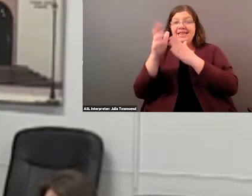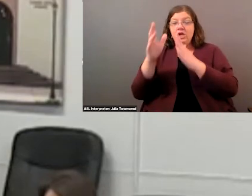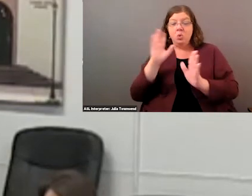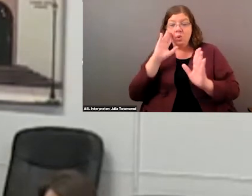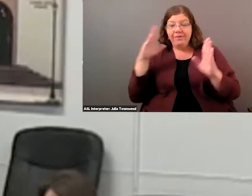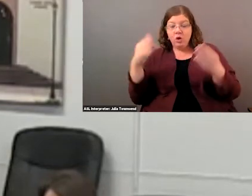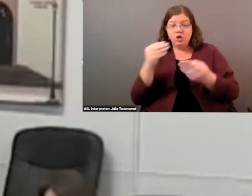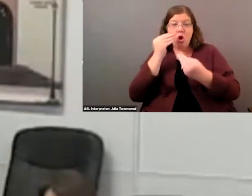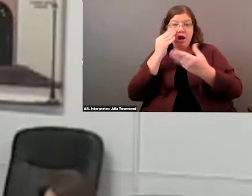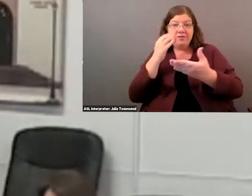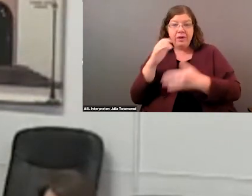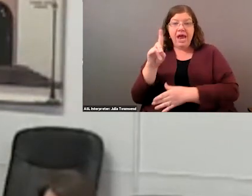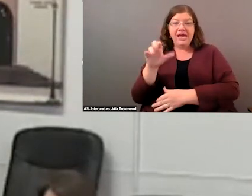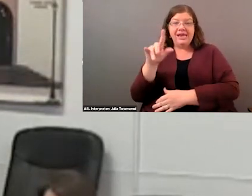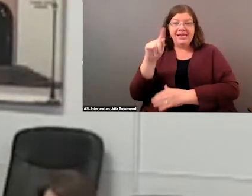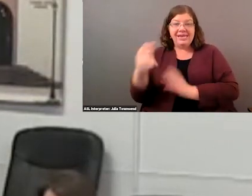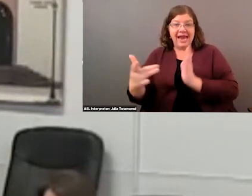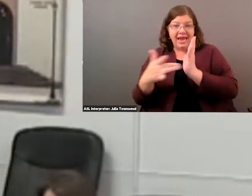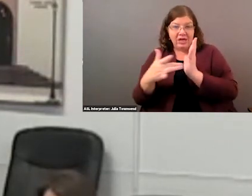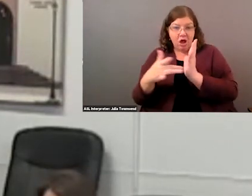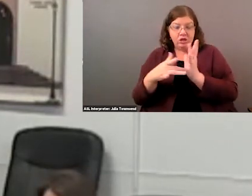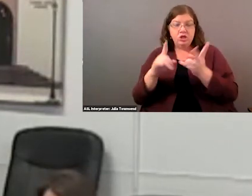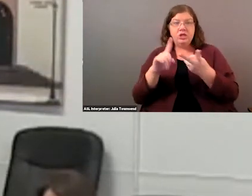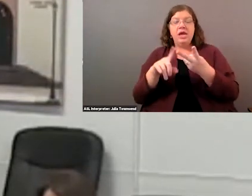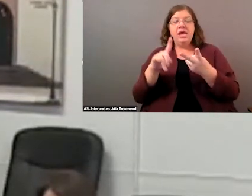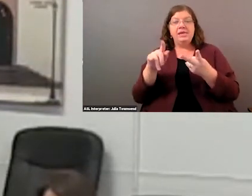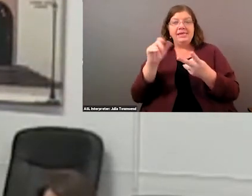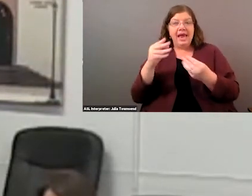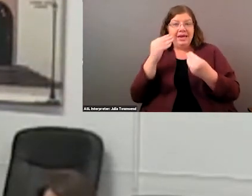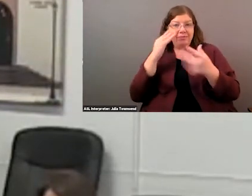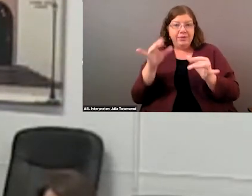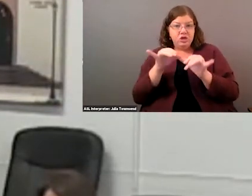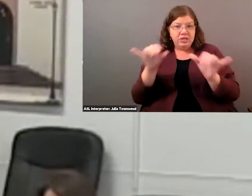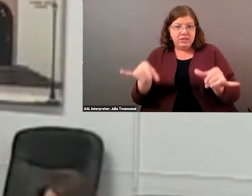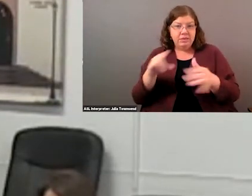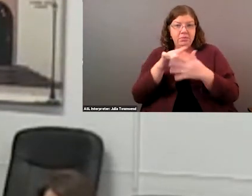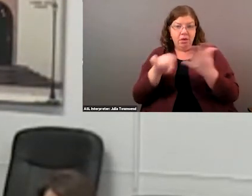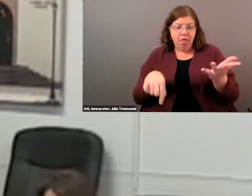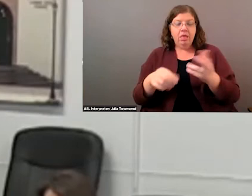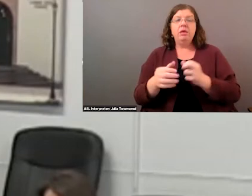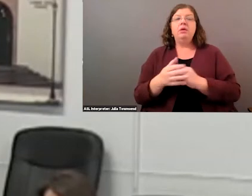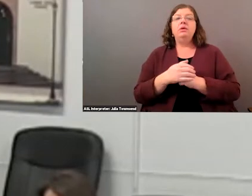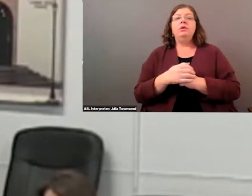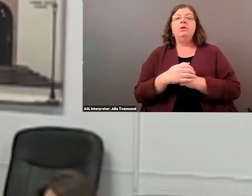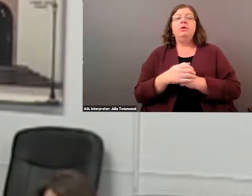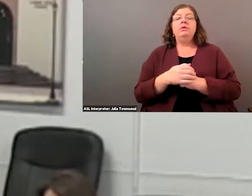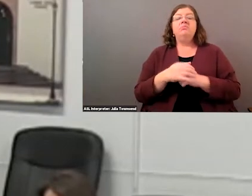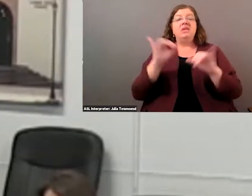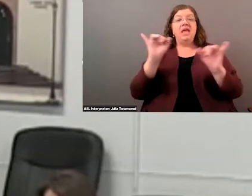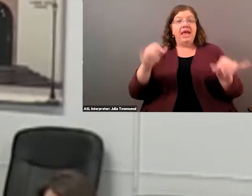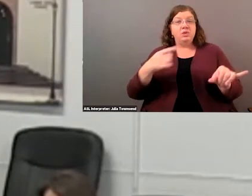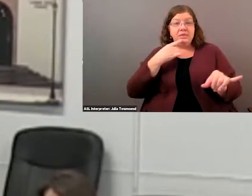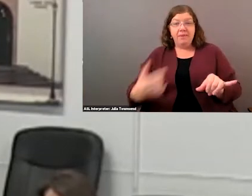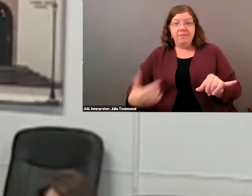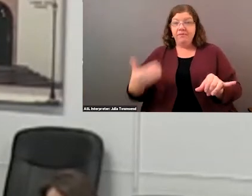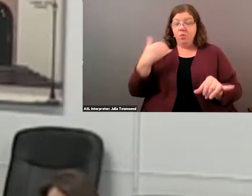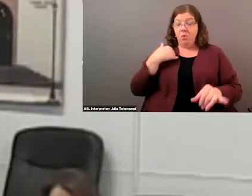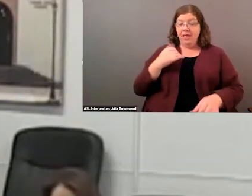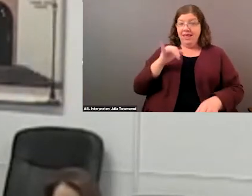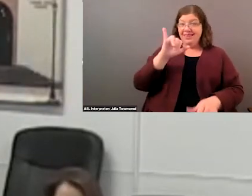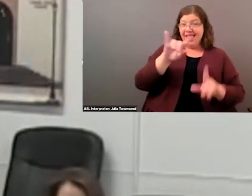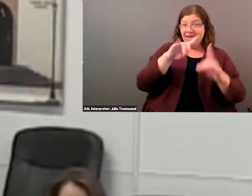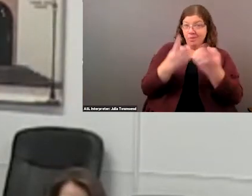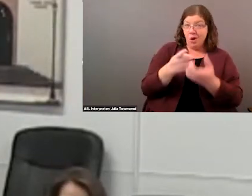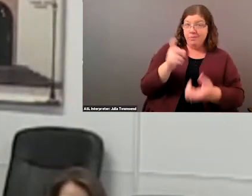So as we expressed before, the need in that department is to in Ed Tech Services is to make sure that now